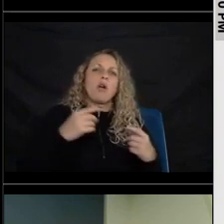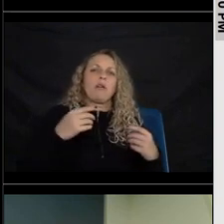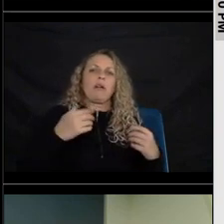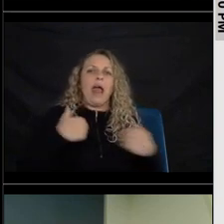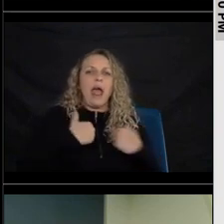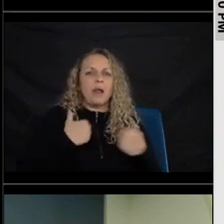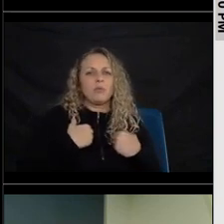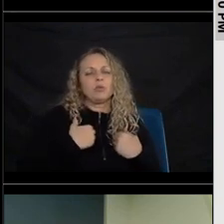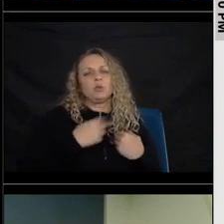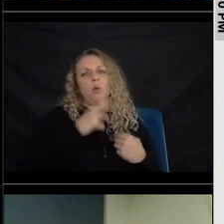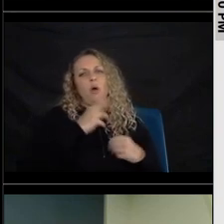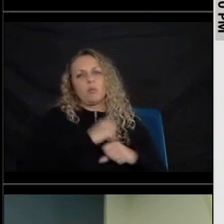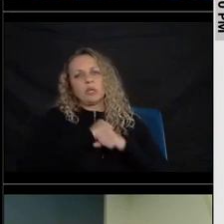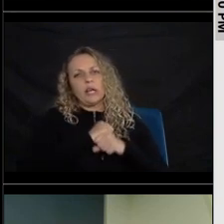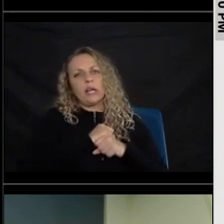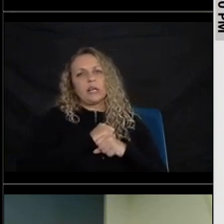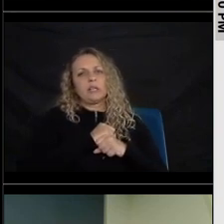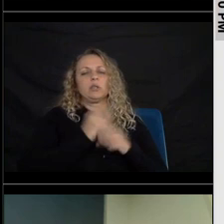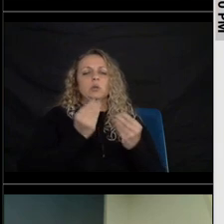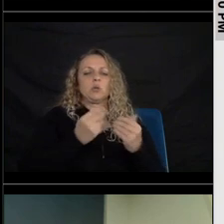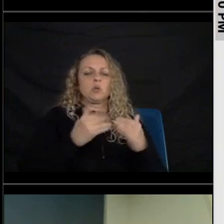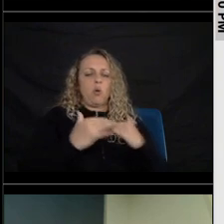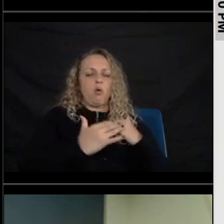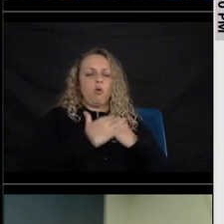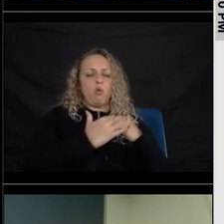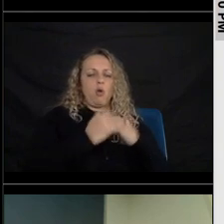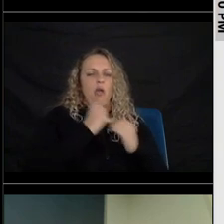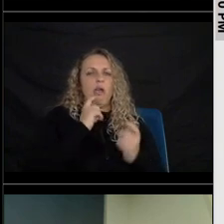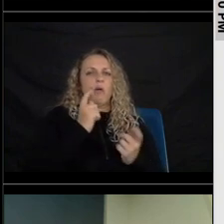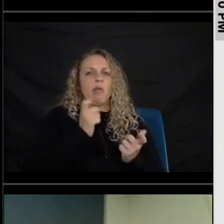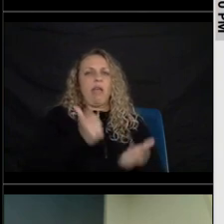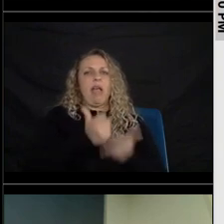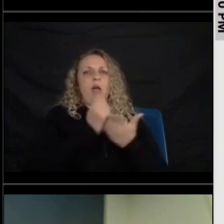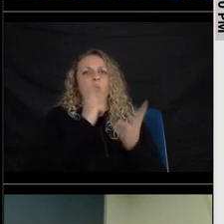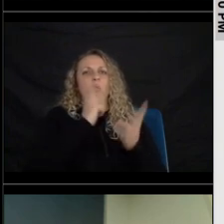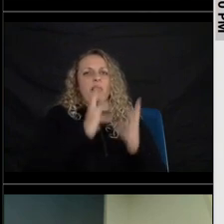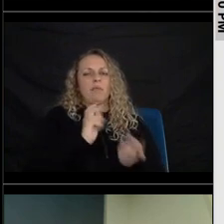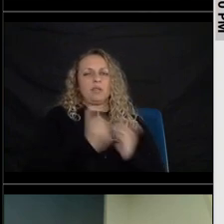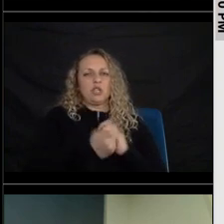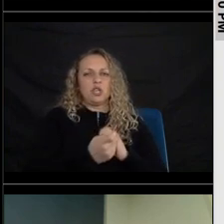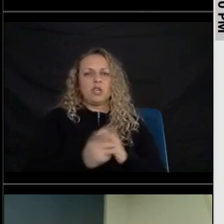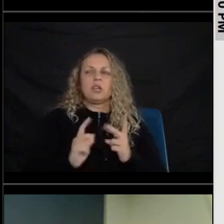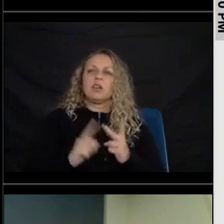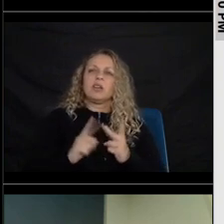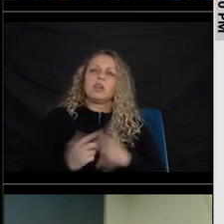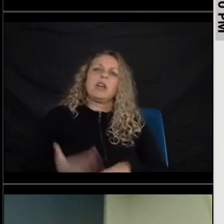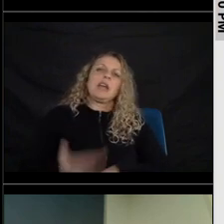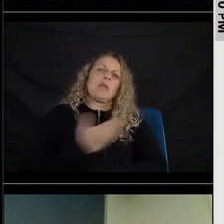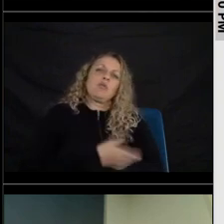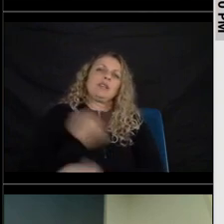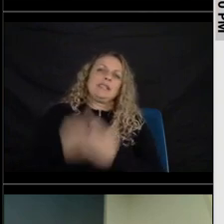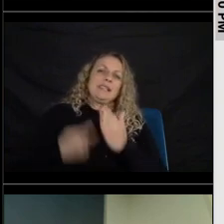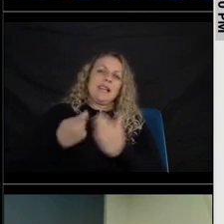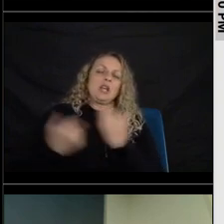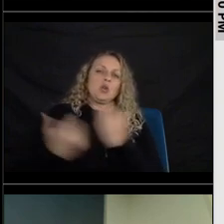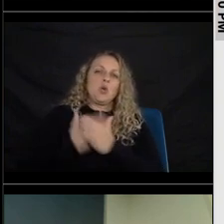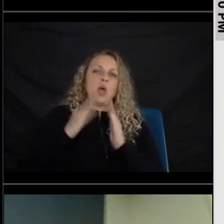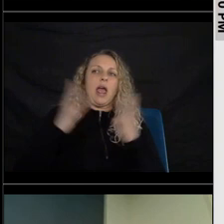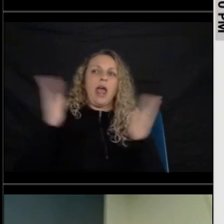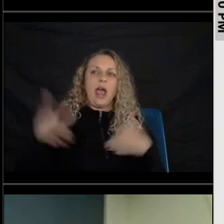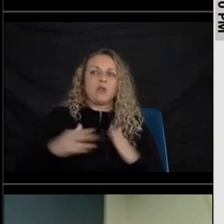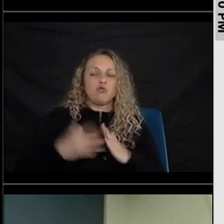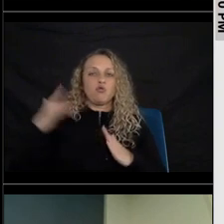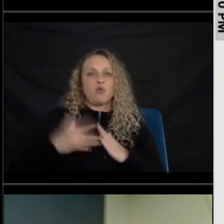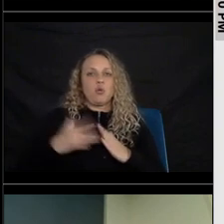protection, prevent soil erosion, and mitigate climate change. And two, gross increases in taxes from new households